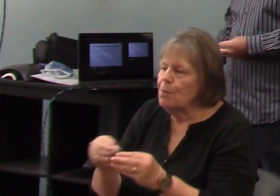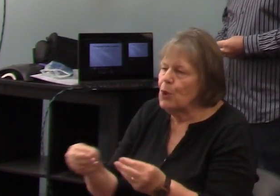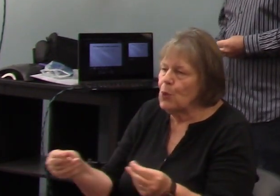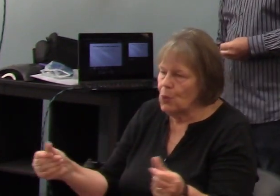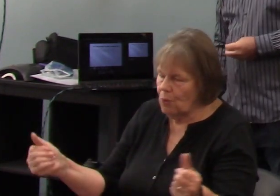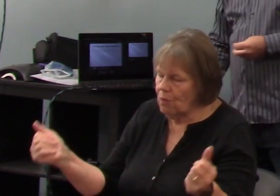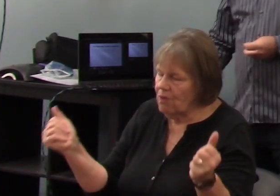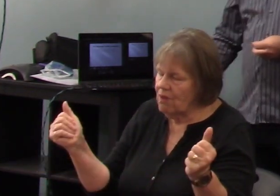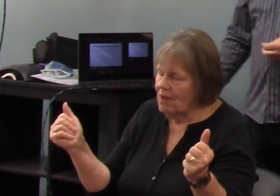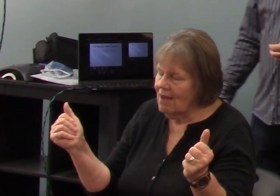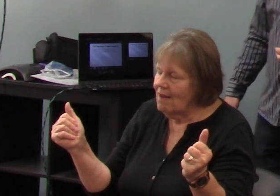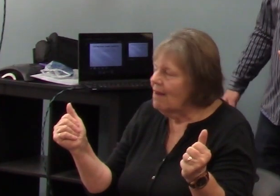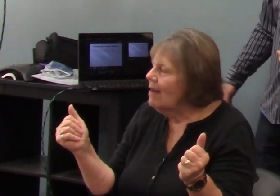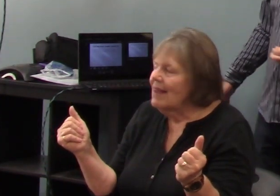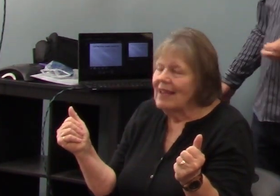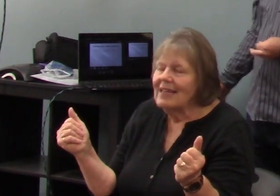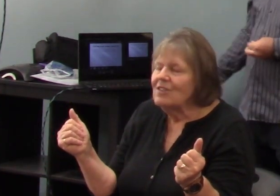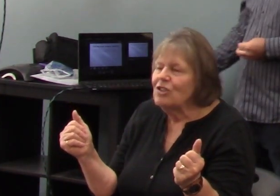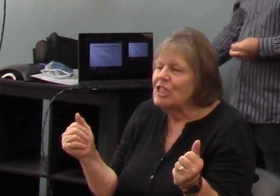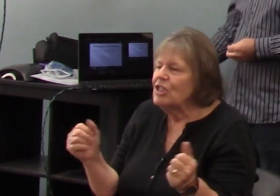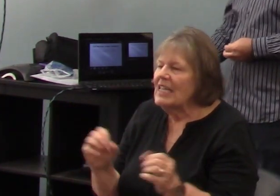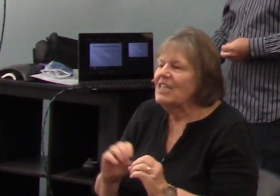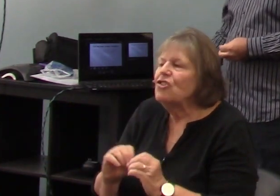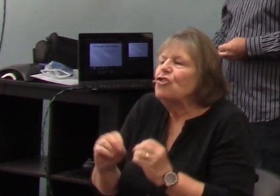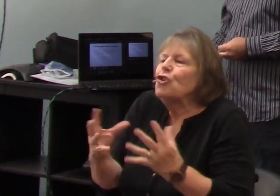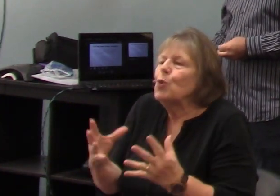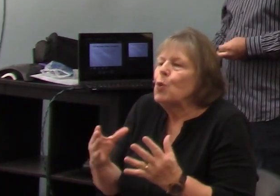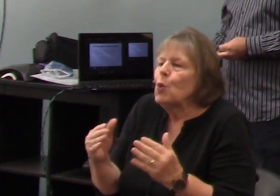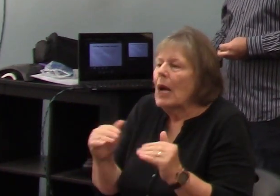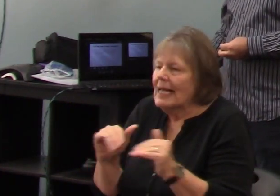We see it as unreasonably consistent.